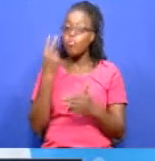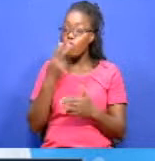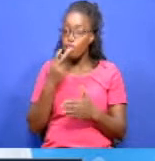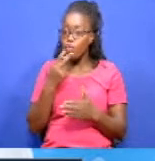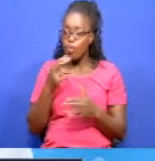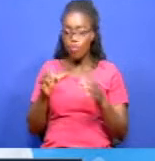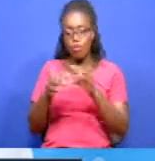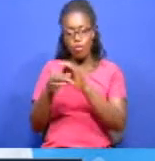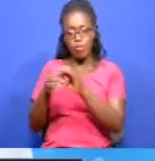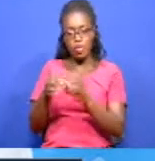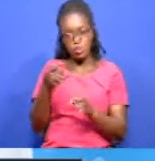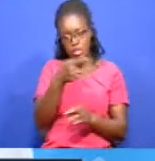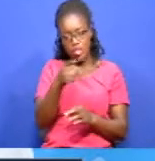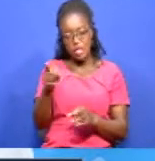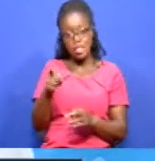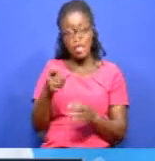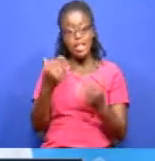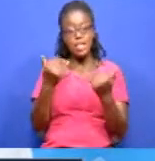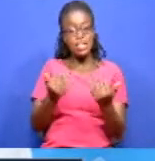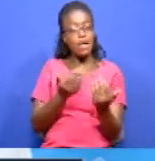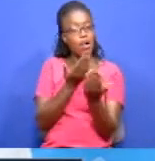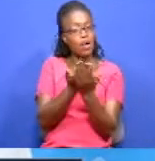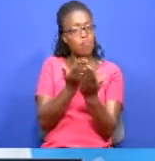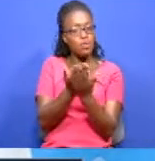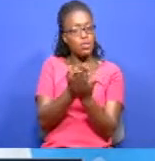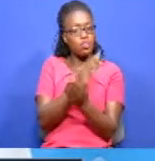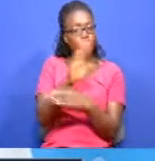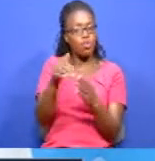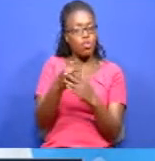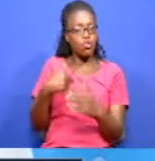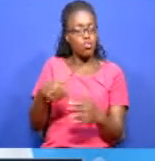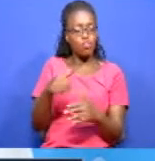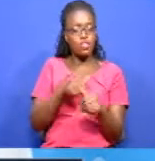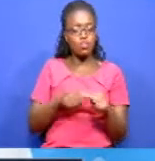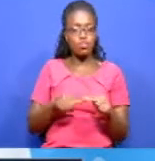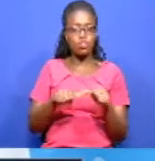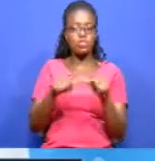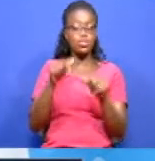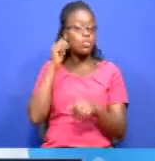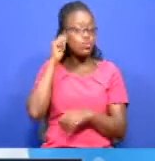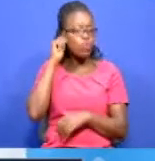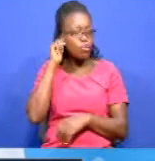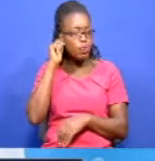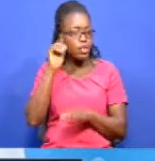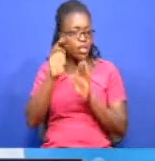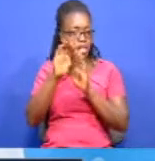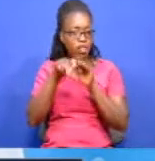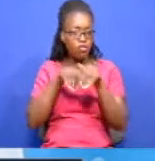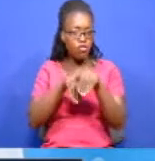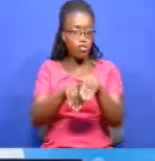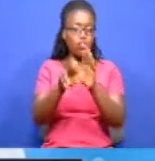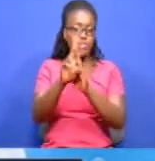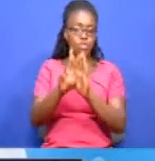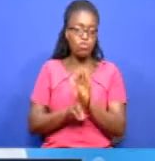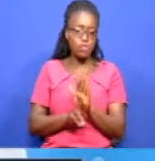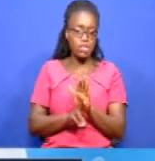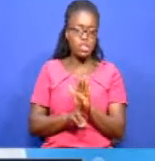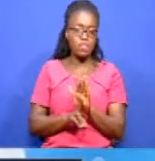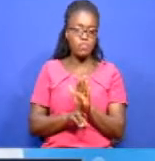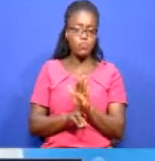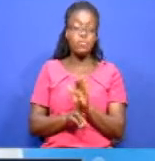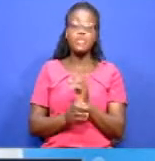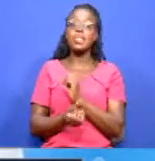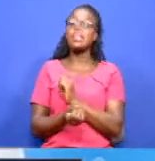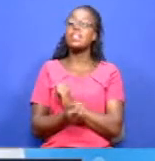therefore want to appeal to all of us to continue obeying and complying with the restrictions and